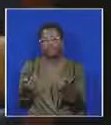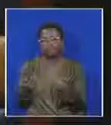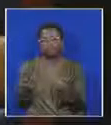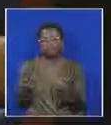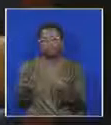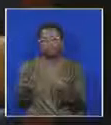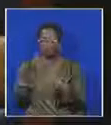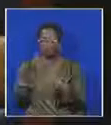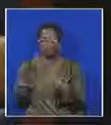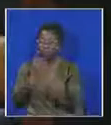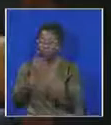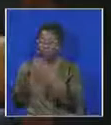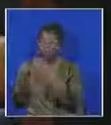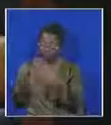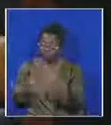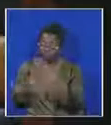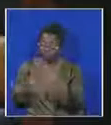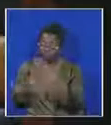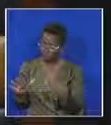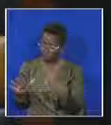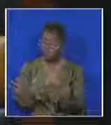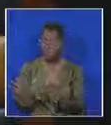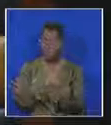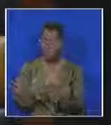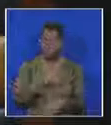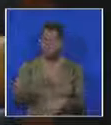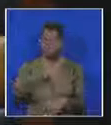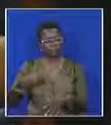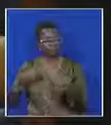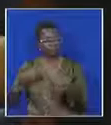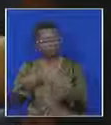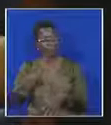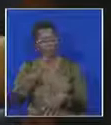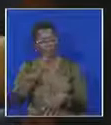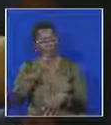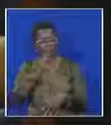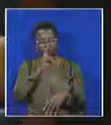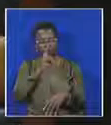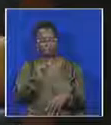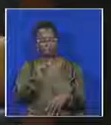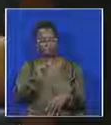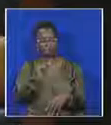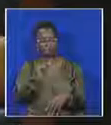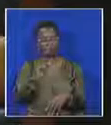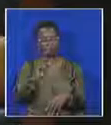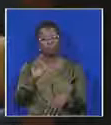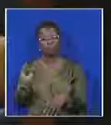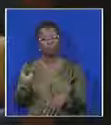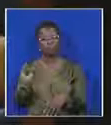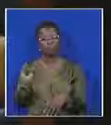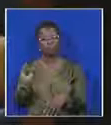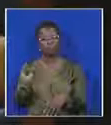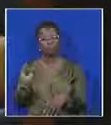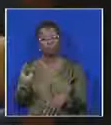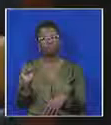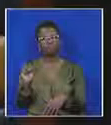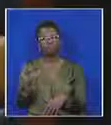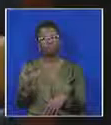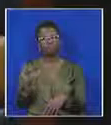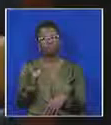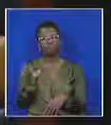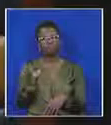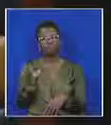to answer has passed, actually. Madam Speaker. Yes, Honourable Waters. Honourable Ollis, please take your seat. When one